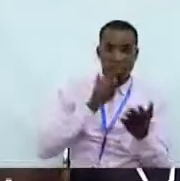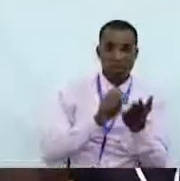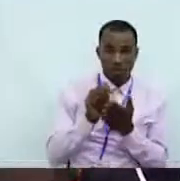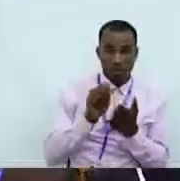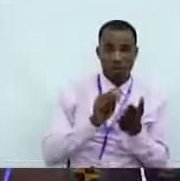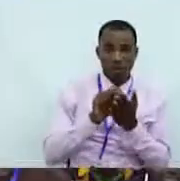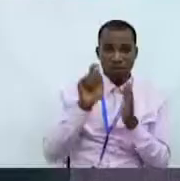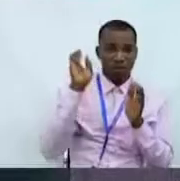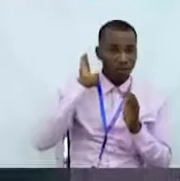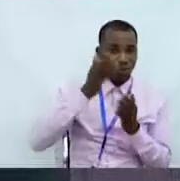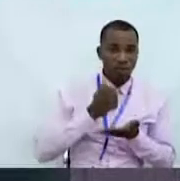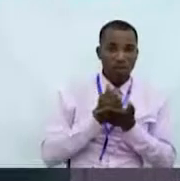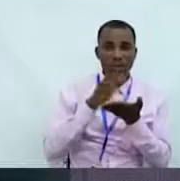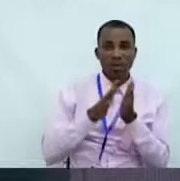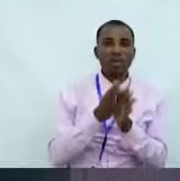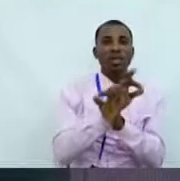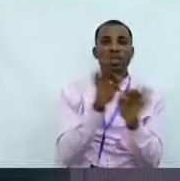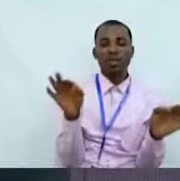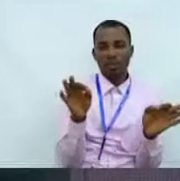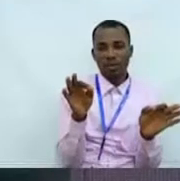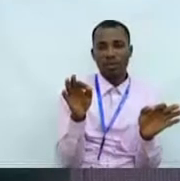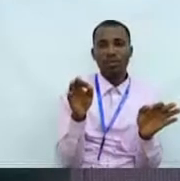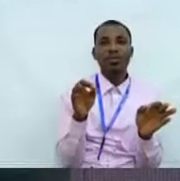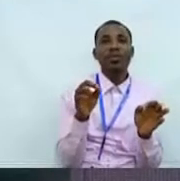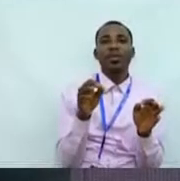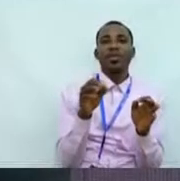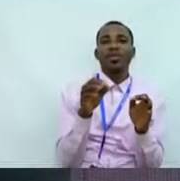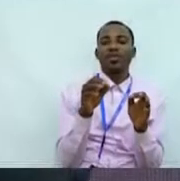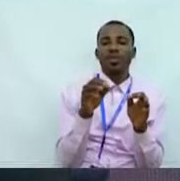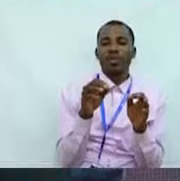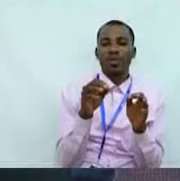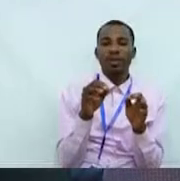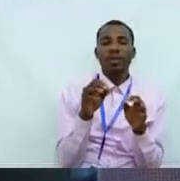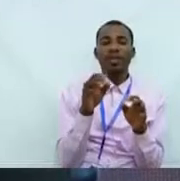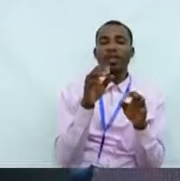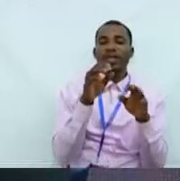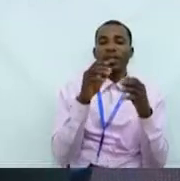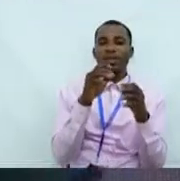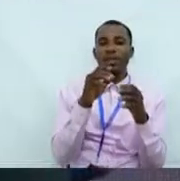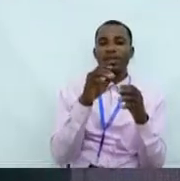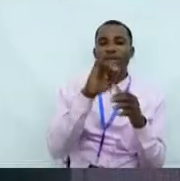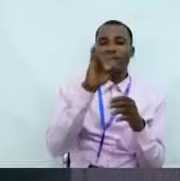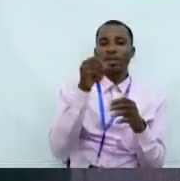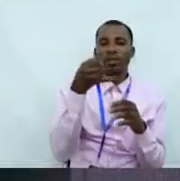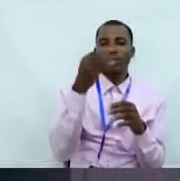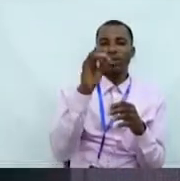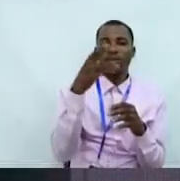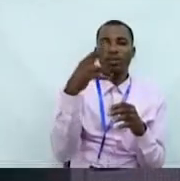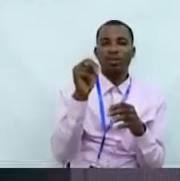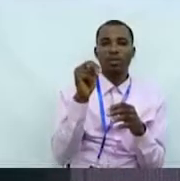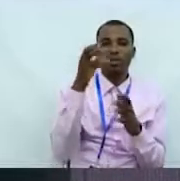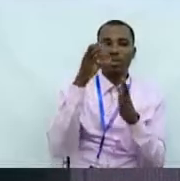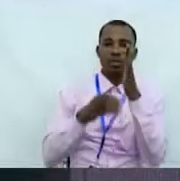salvation. In verse 36, if the Son therefore shall make you free, ye shall be